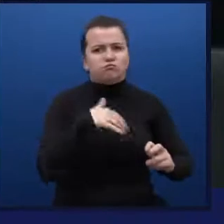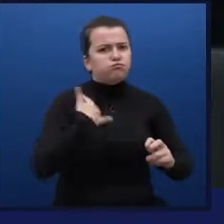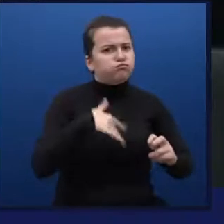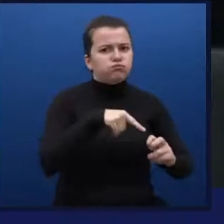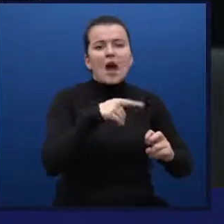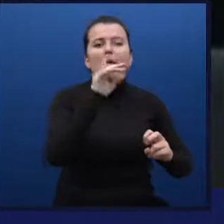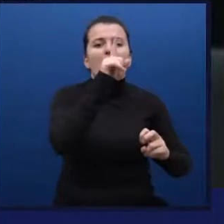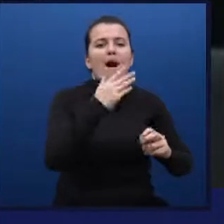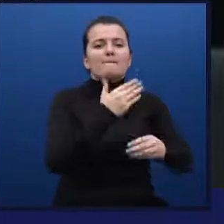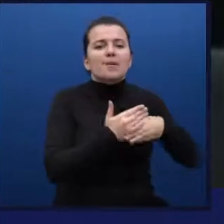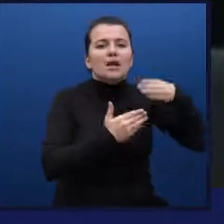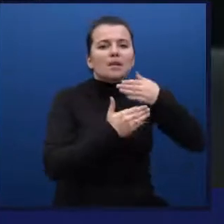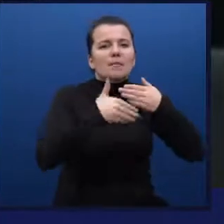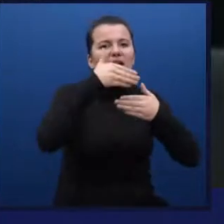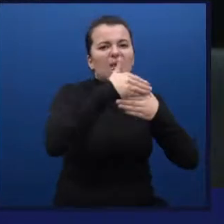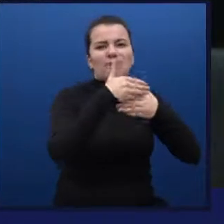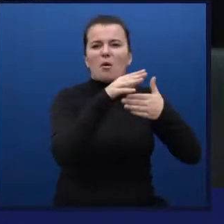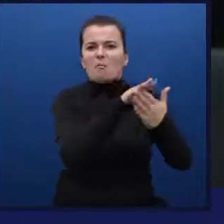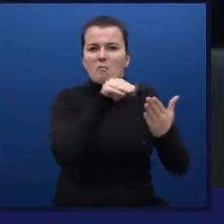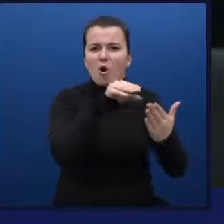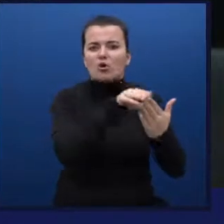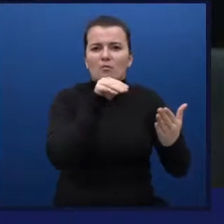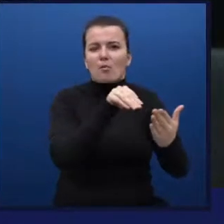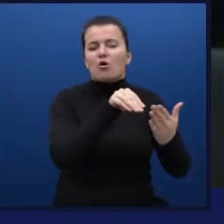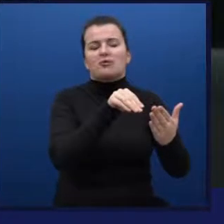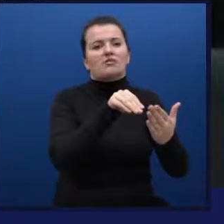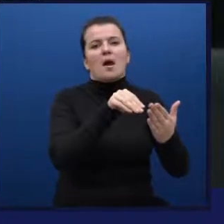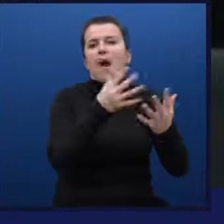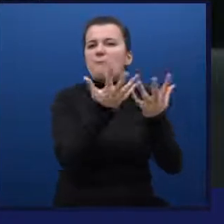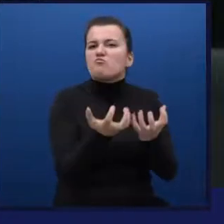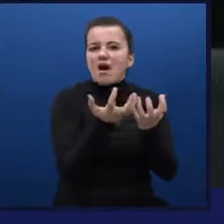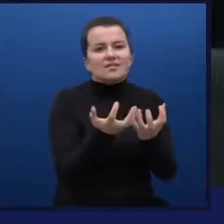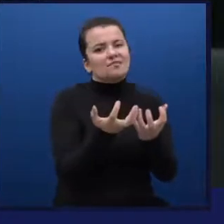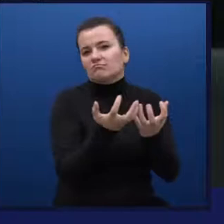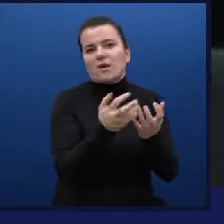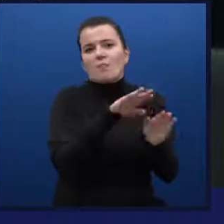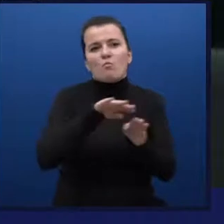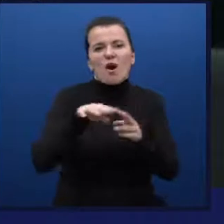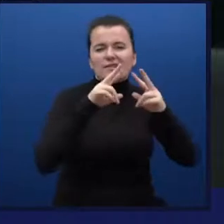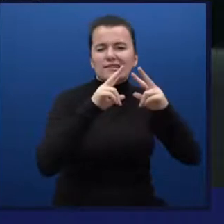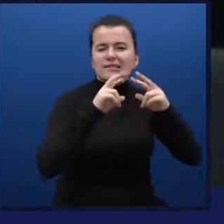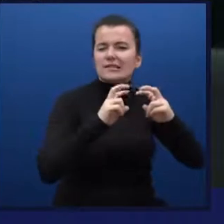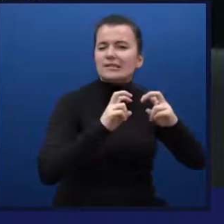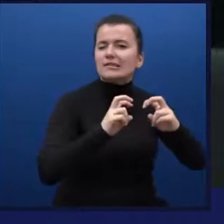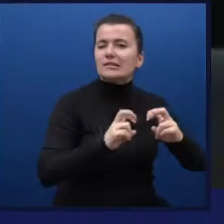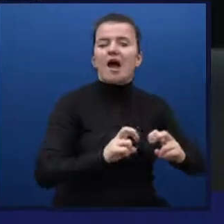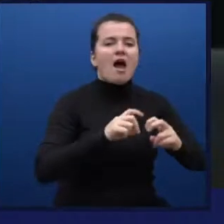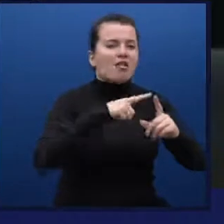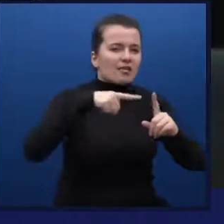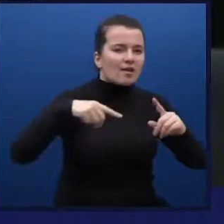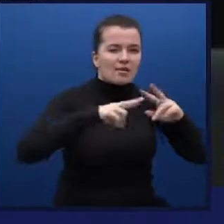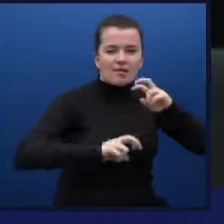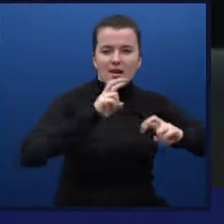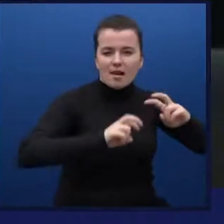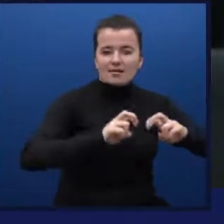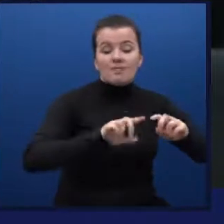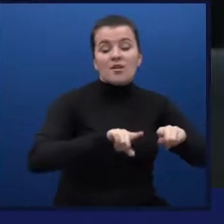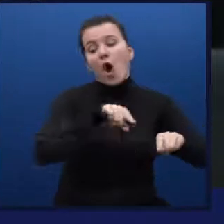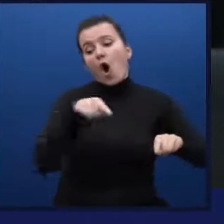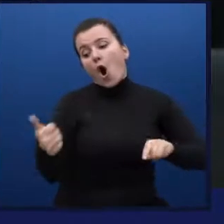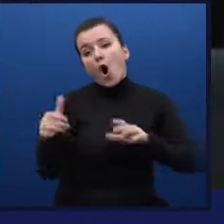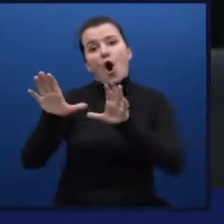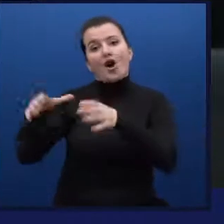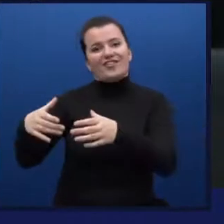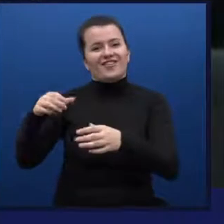building models using software engineering practices. The focus has been more on data analysis there. The other type of data scientist